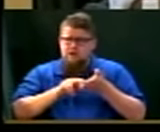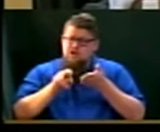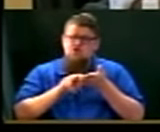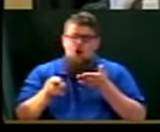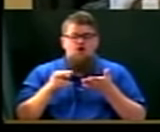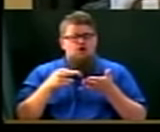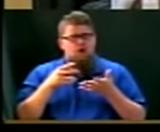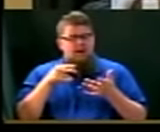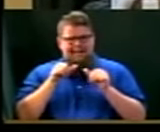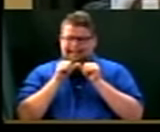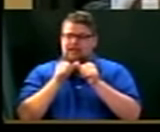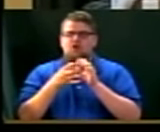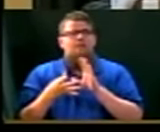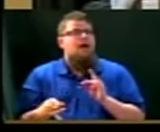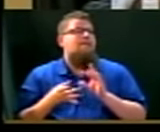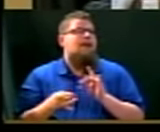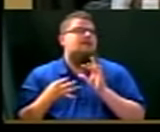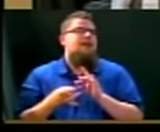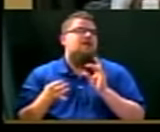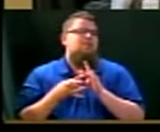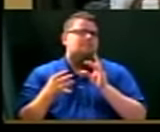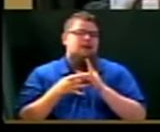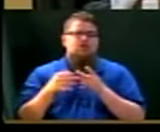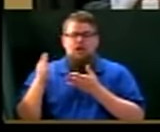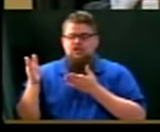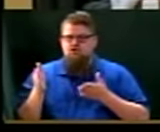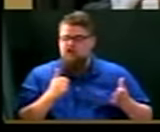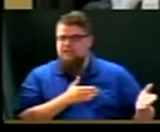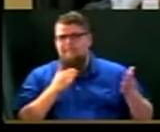be mentioned in the strategic plan,